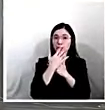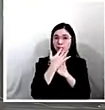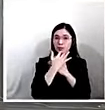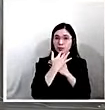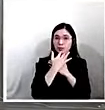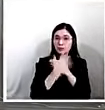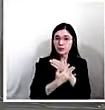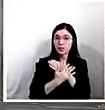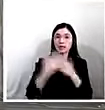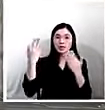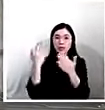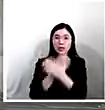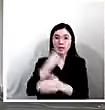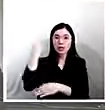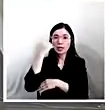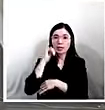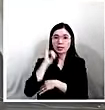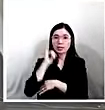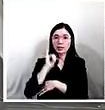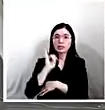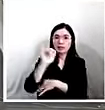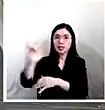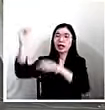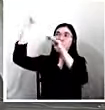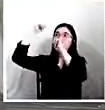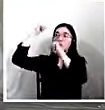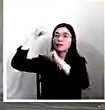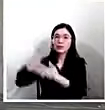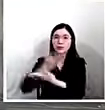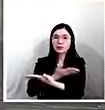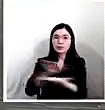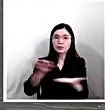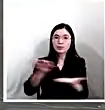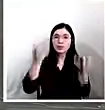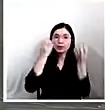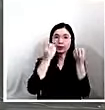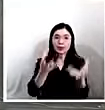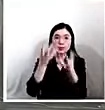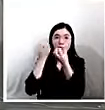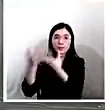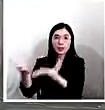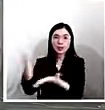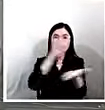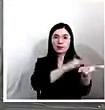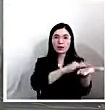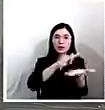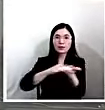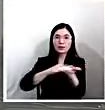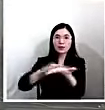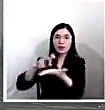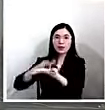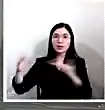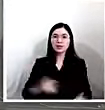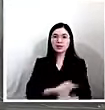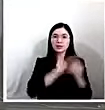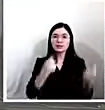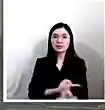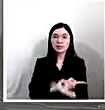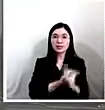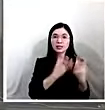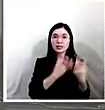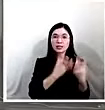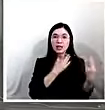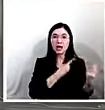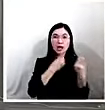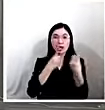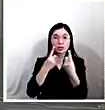new and eternal covenant, which will be poured out for you and for many for the forgiveness of sins. Do